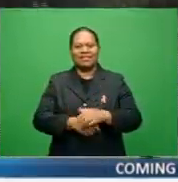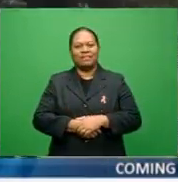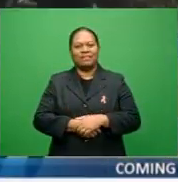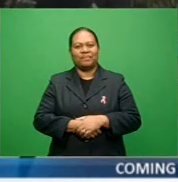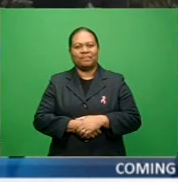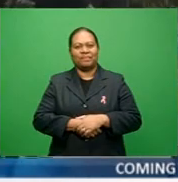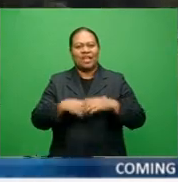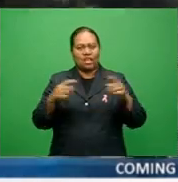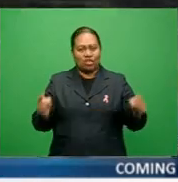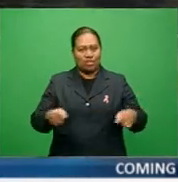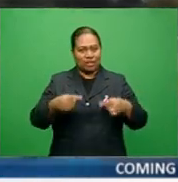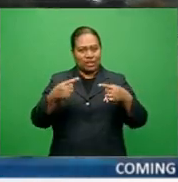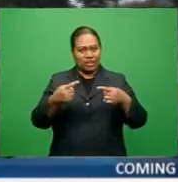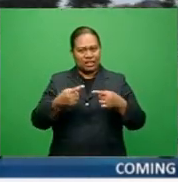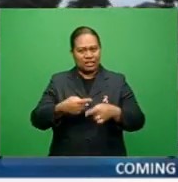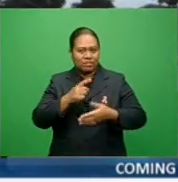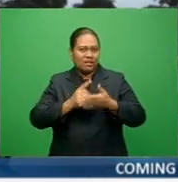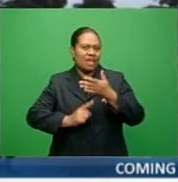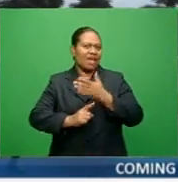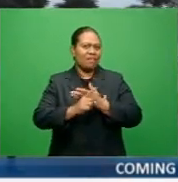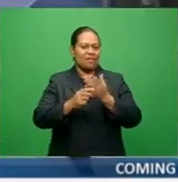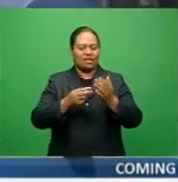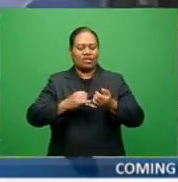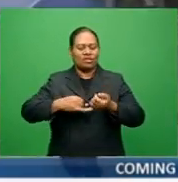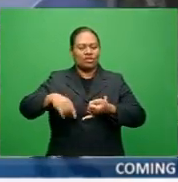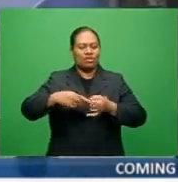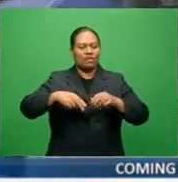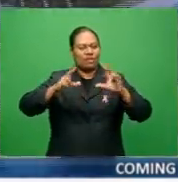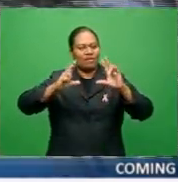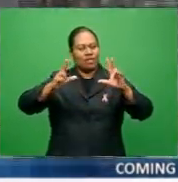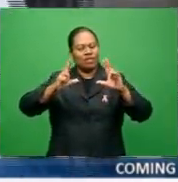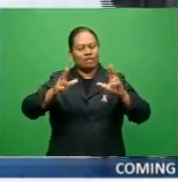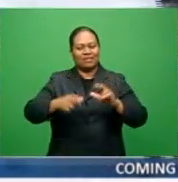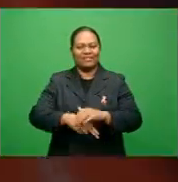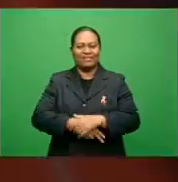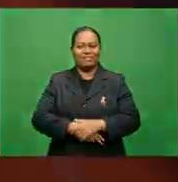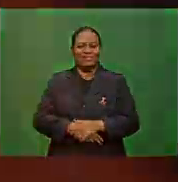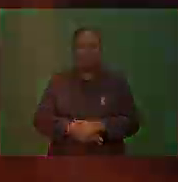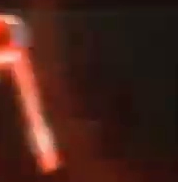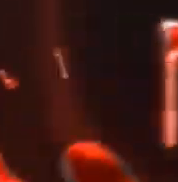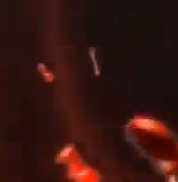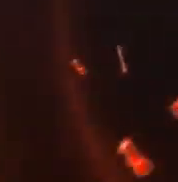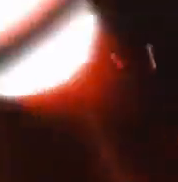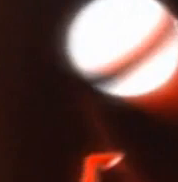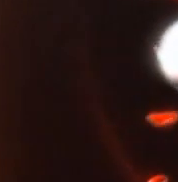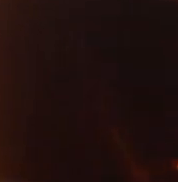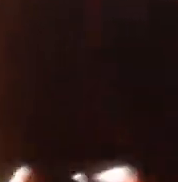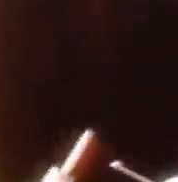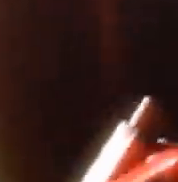And intense competition expected at Suva Volleyball meet. This and more coming up.